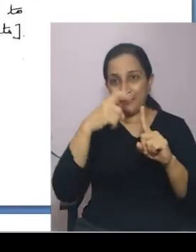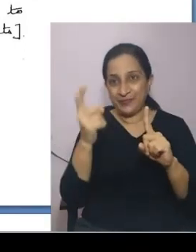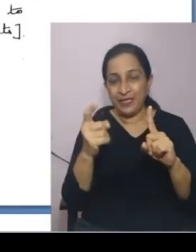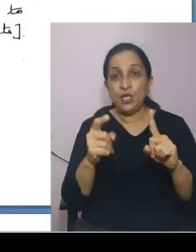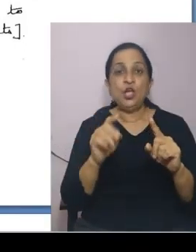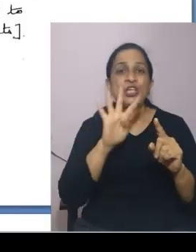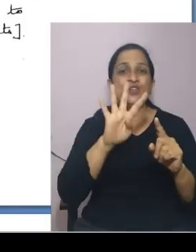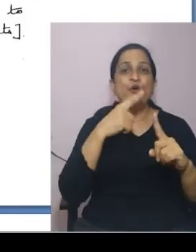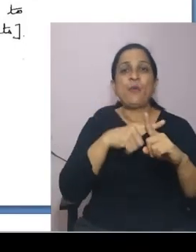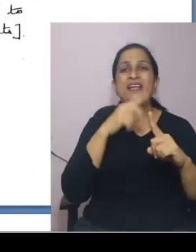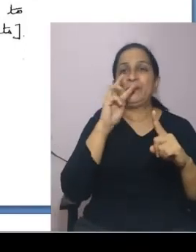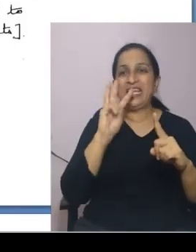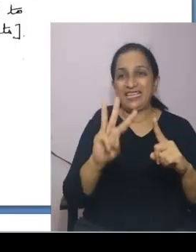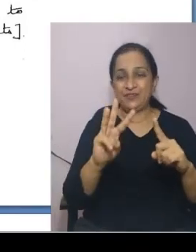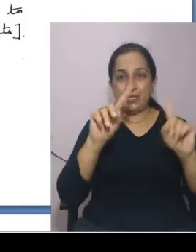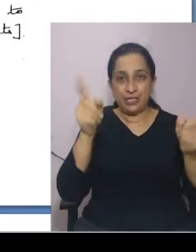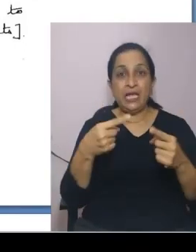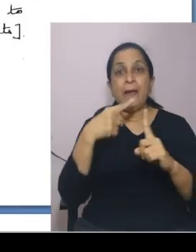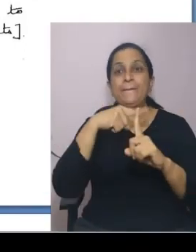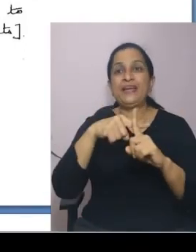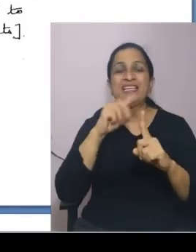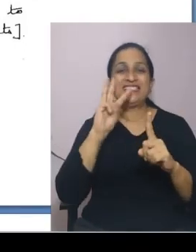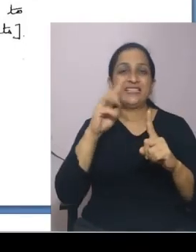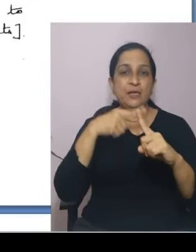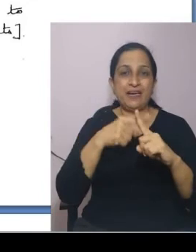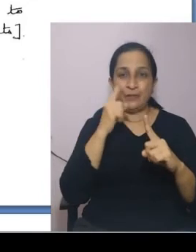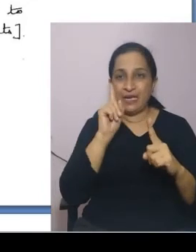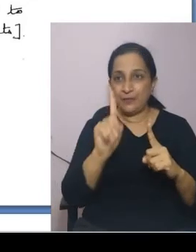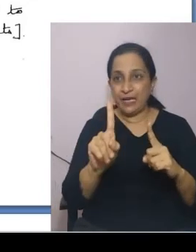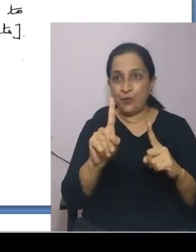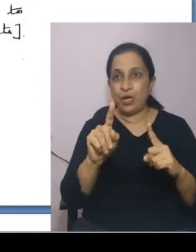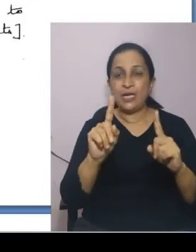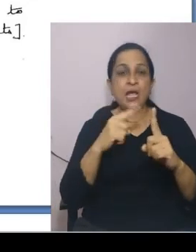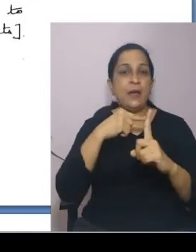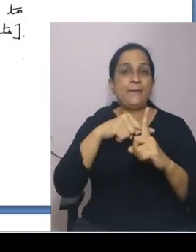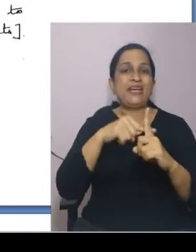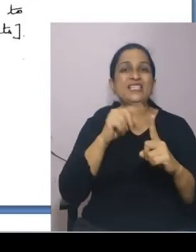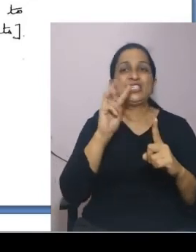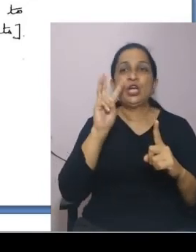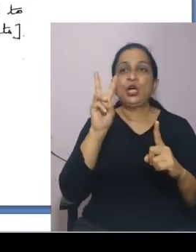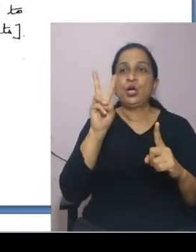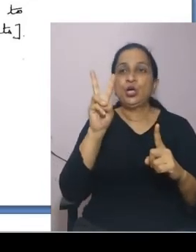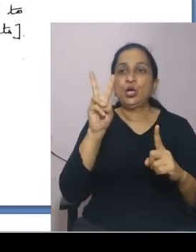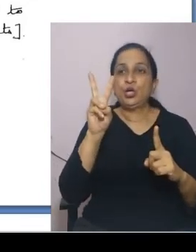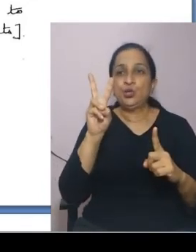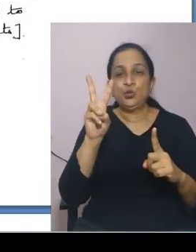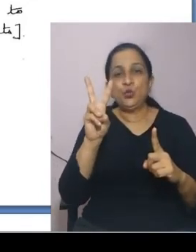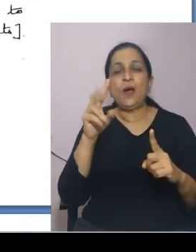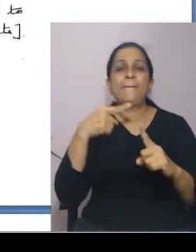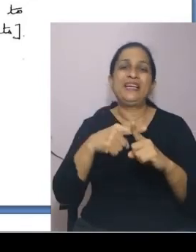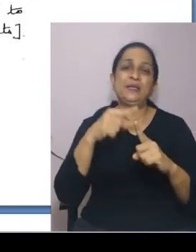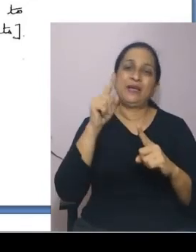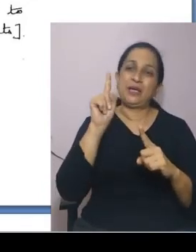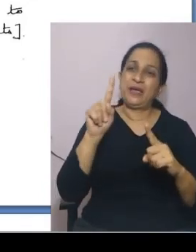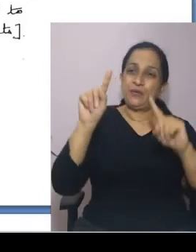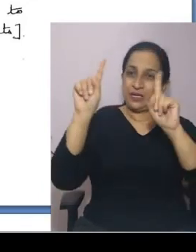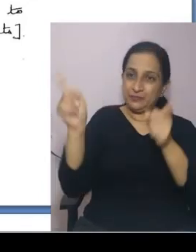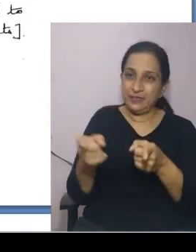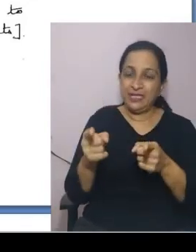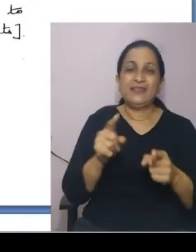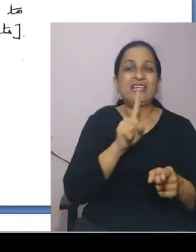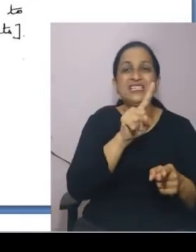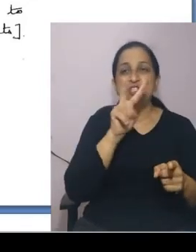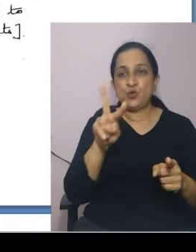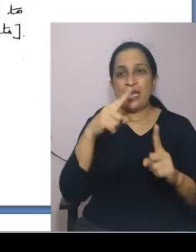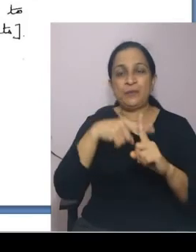corresponding components what are called as. So it is 4 into 3, 12, 3 into 1, 3, 2